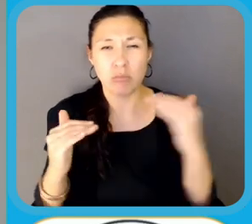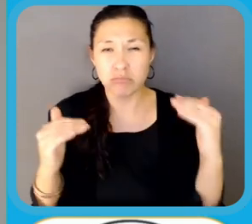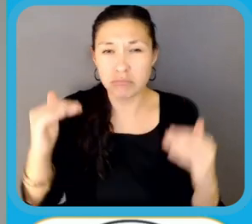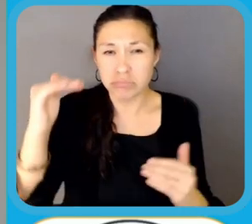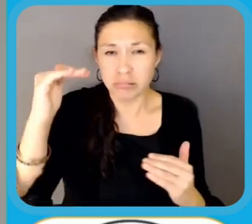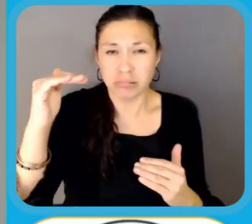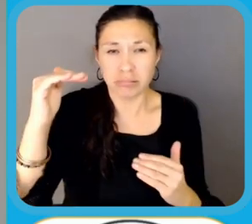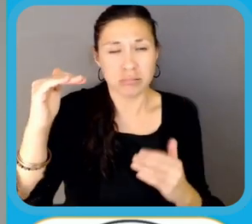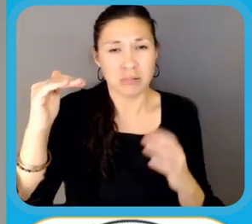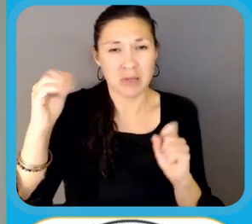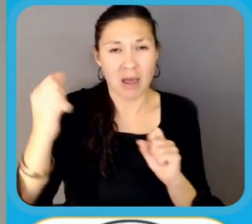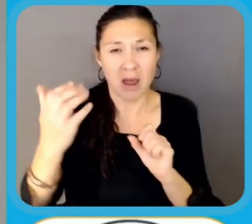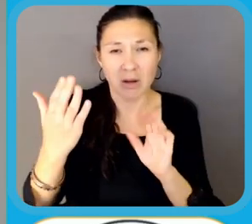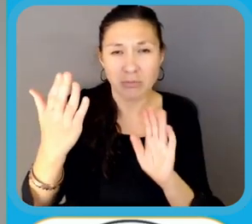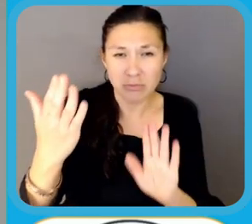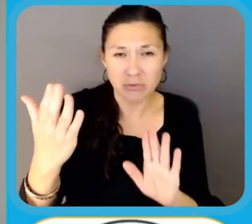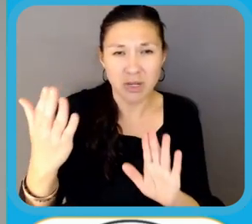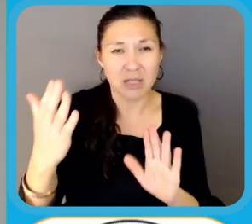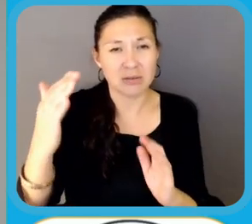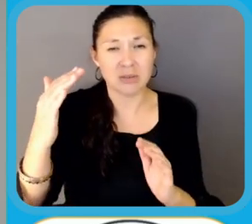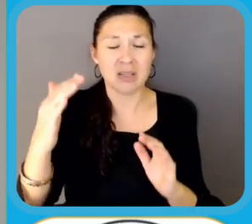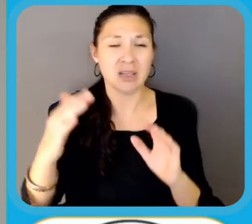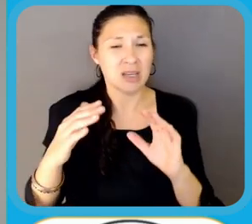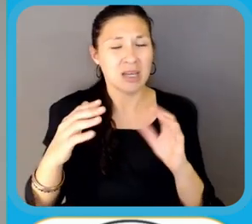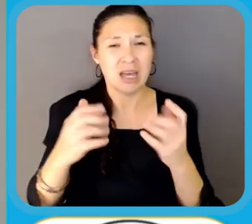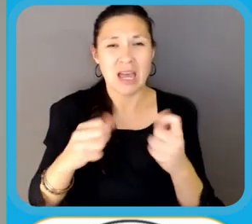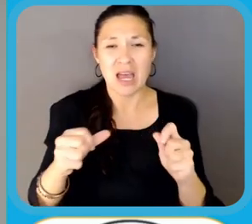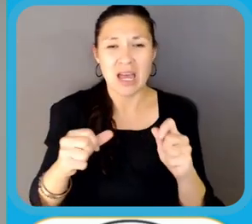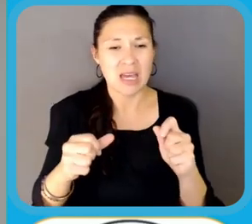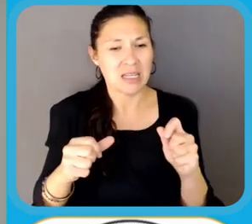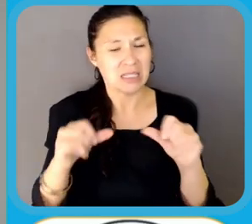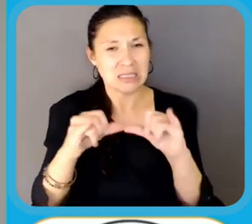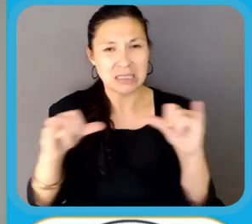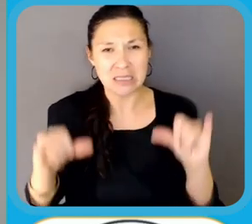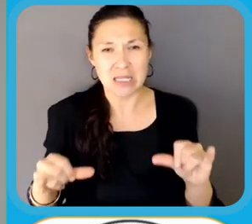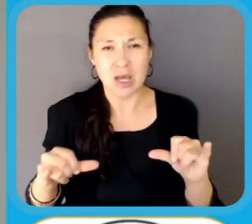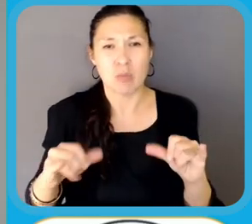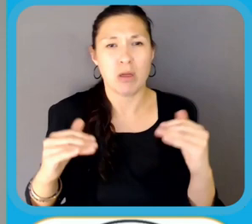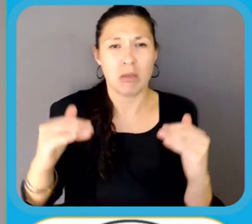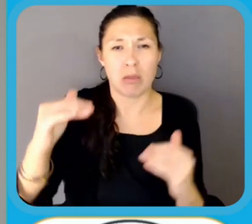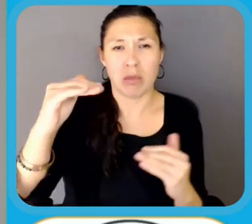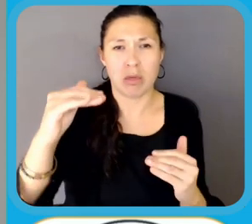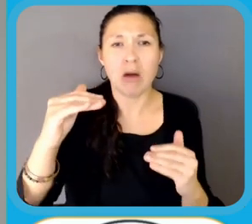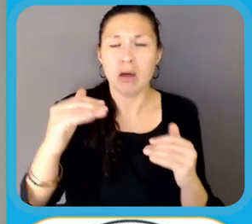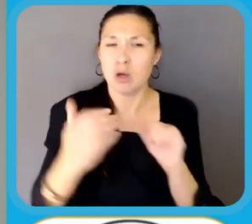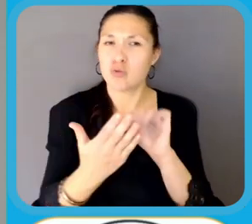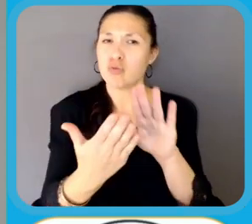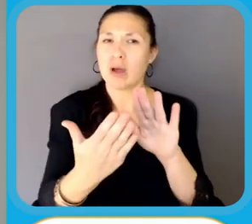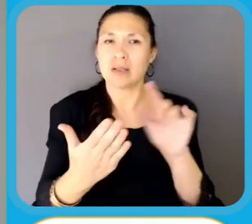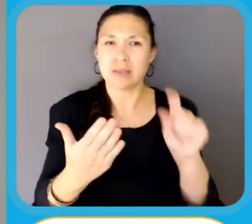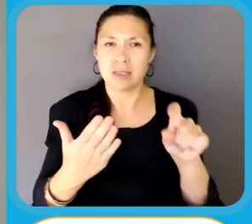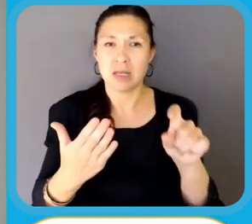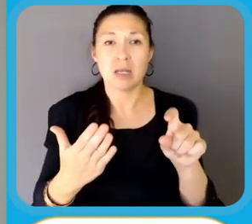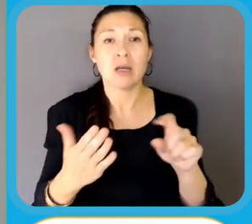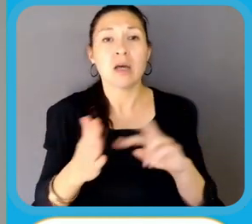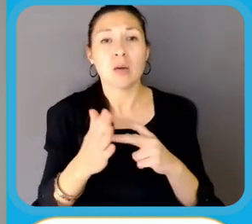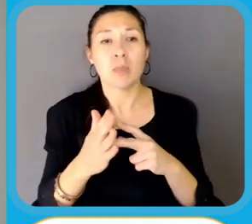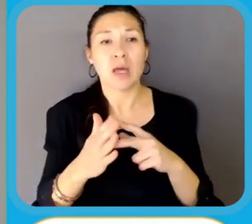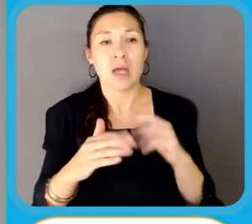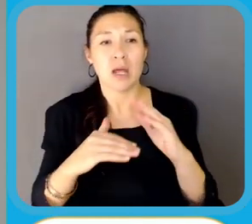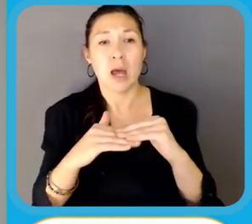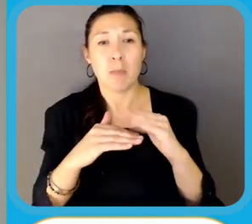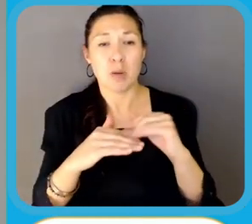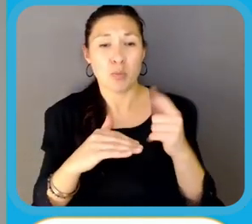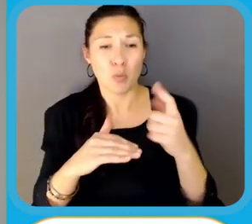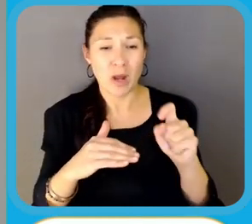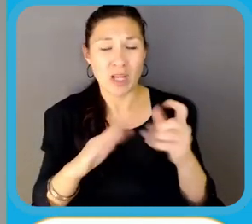addresses systemic injustices. How do we do that? It means raising the federal minimum wage to $15 an